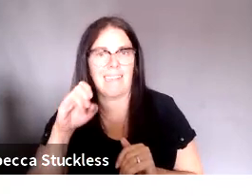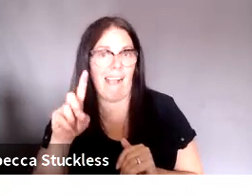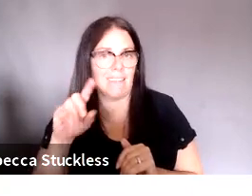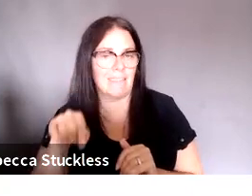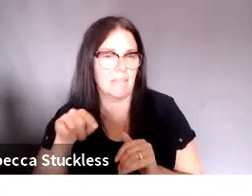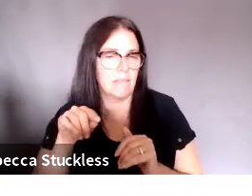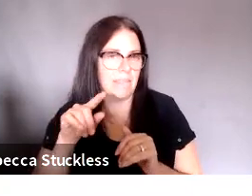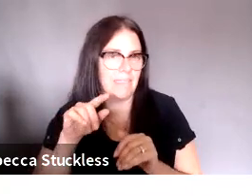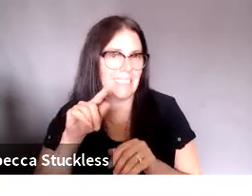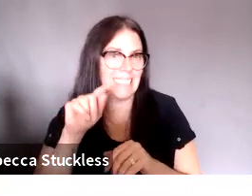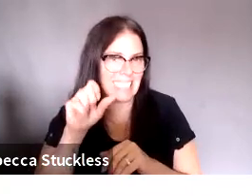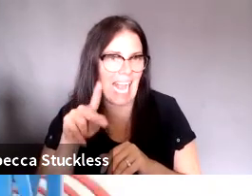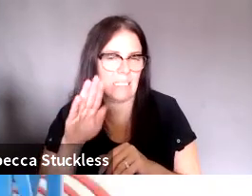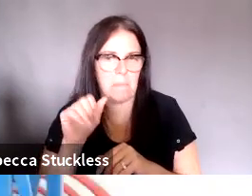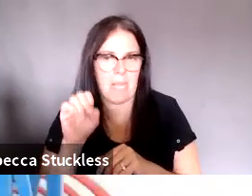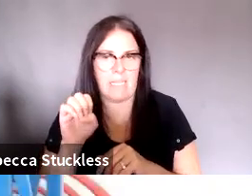back to that.